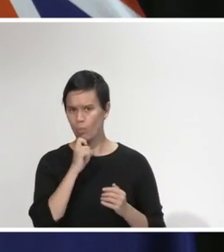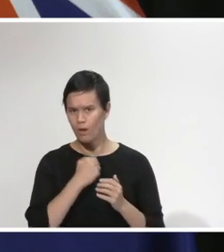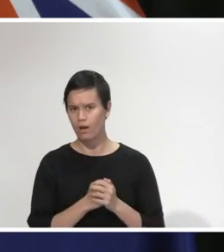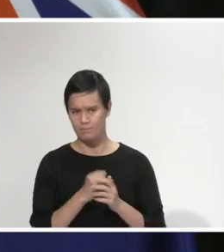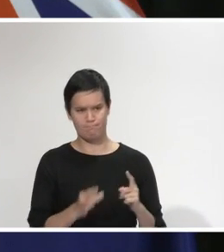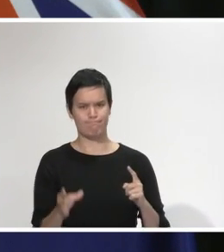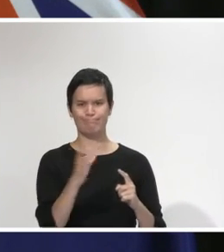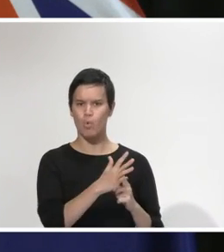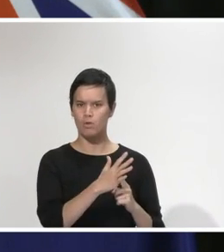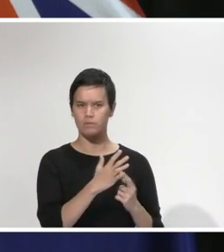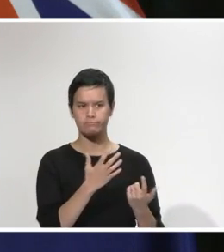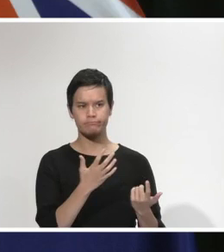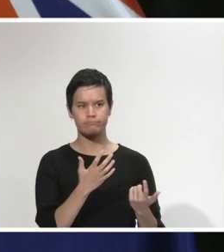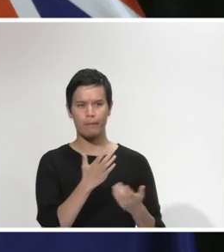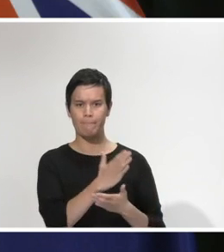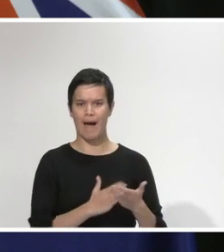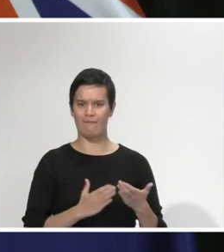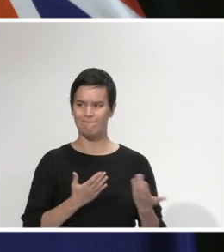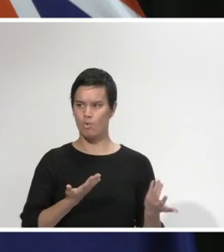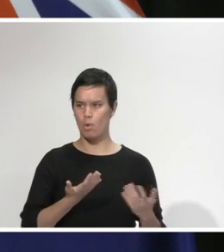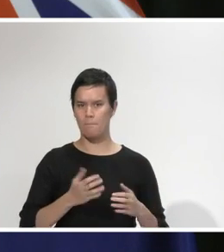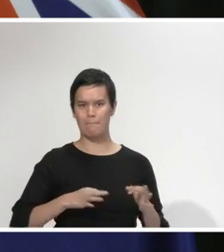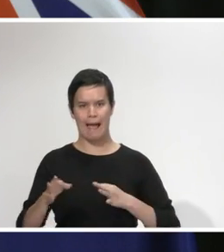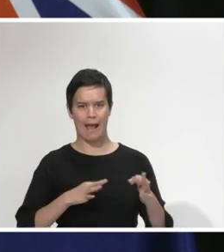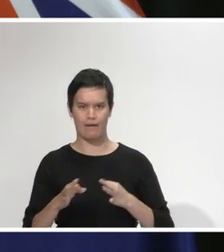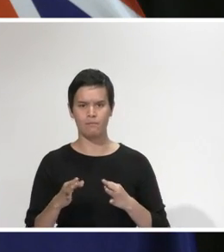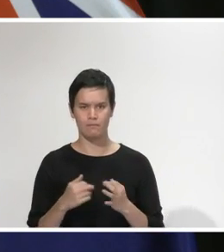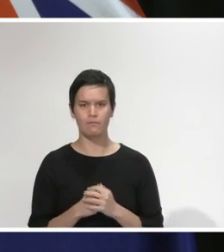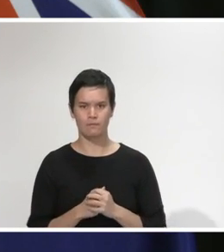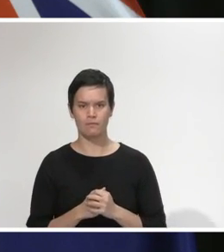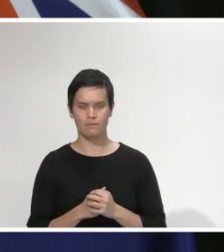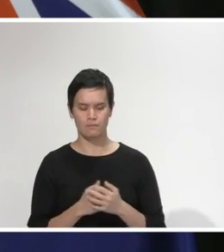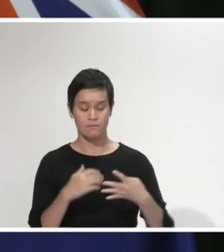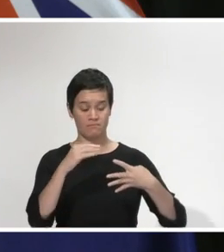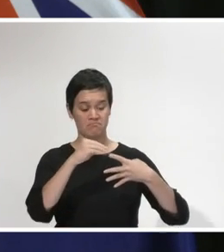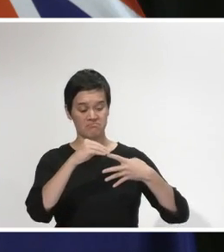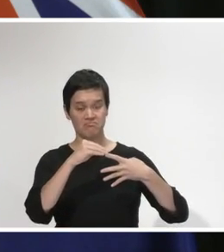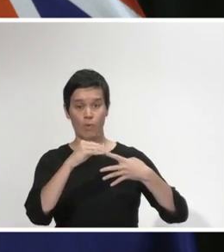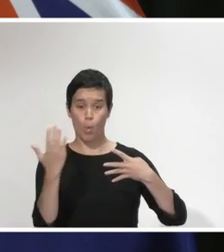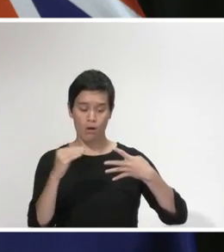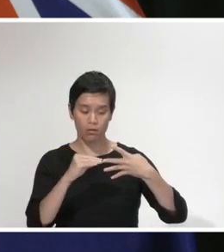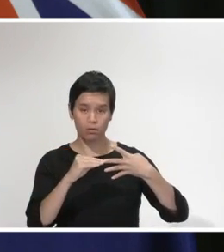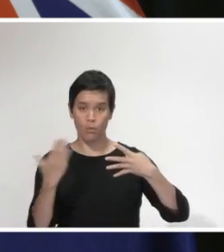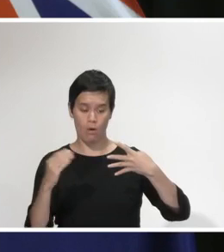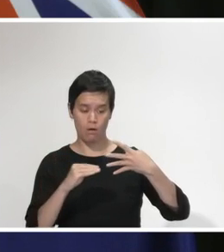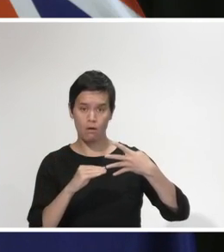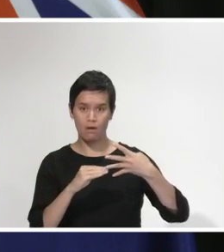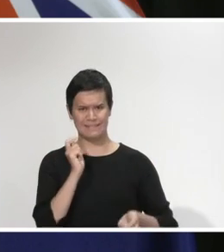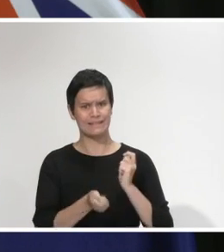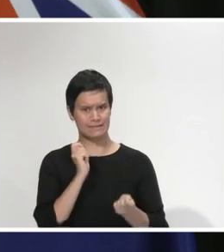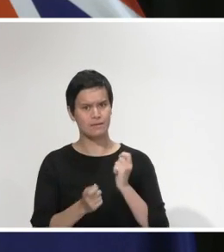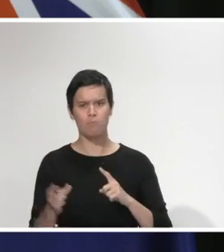ability to stay confidently in lower levels of alert, so 3 or even 2, if we are able